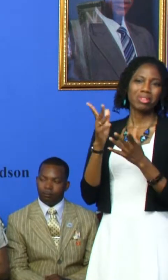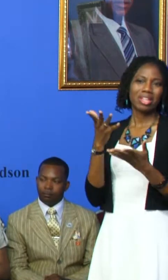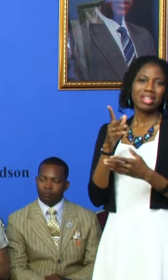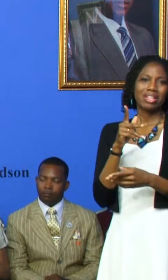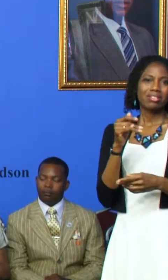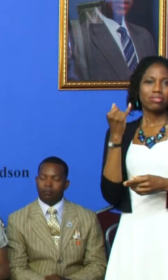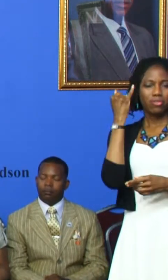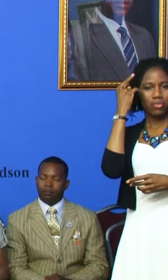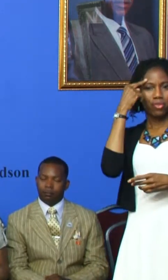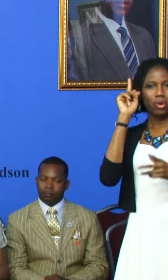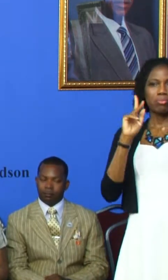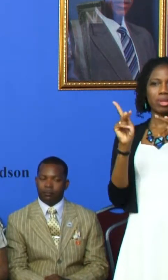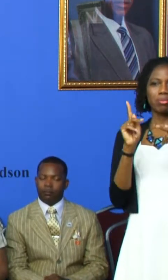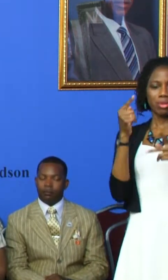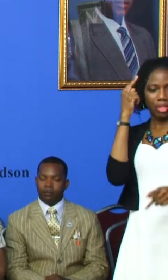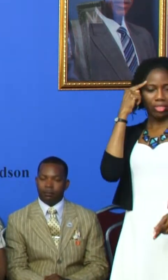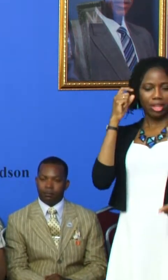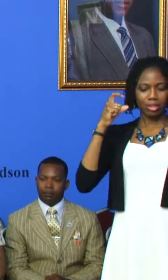self-illusional,